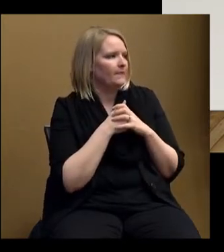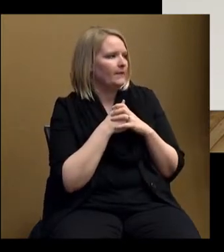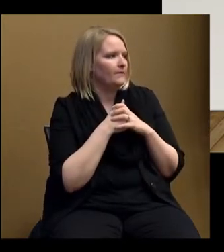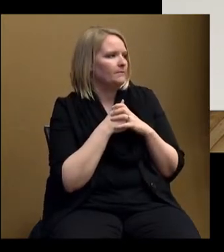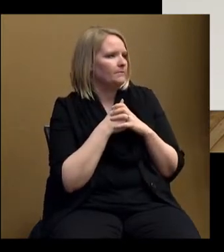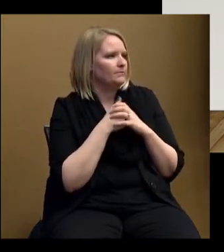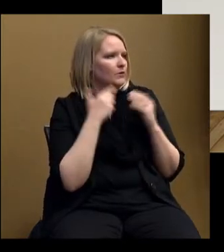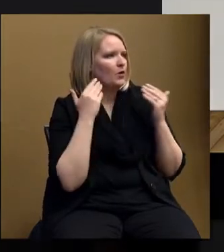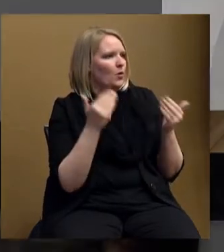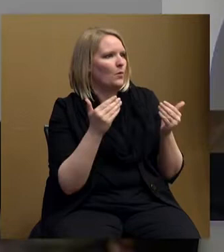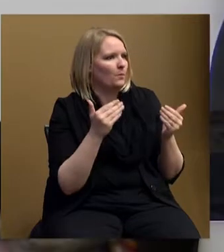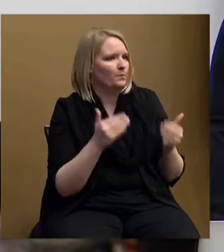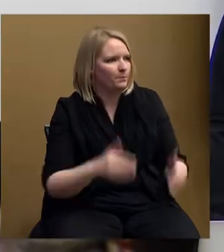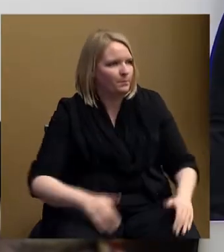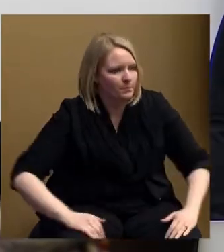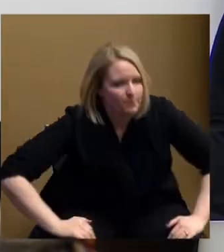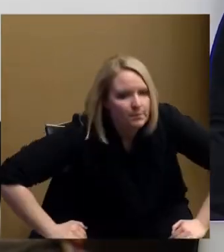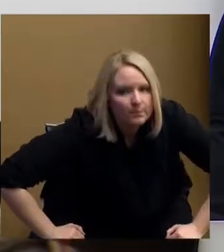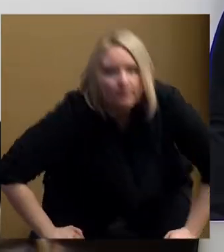Go.